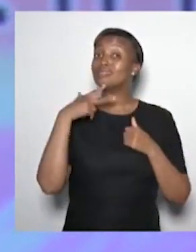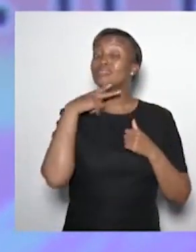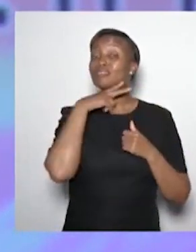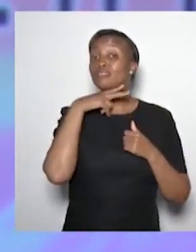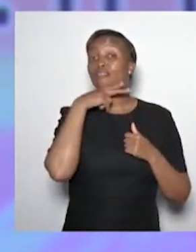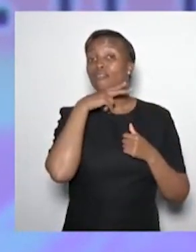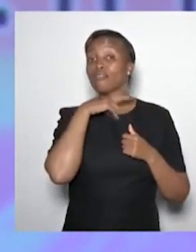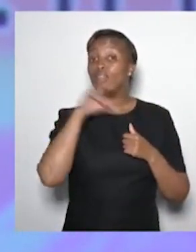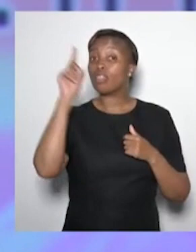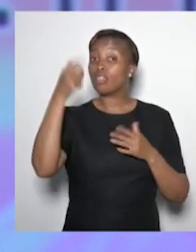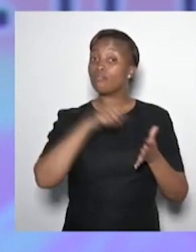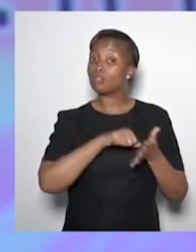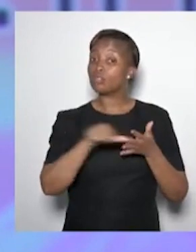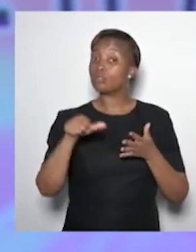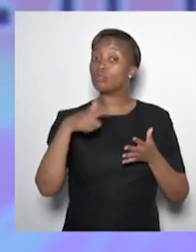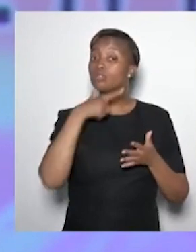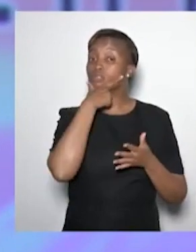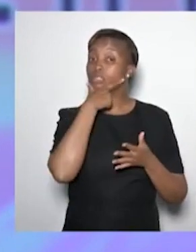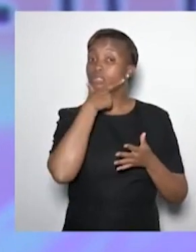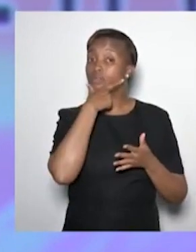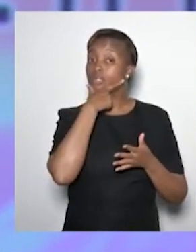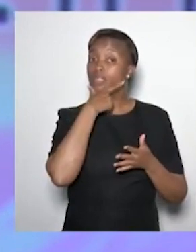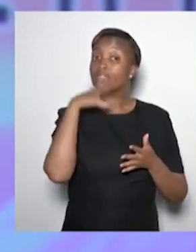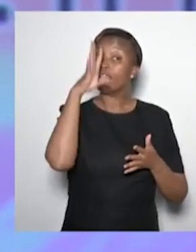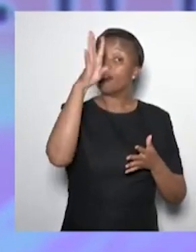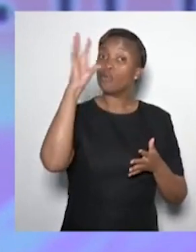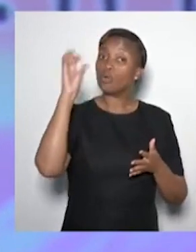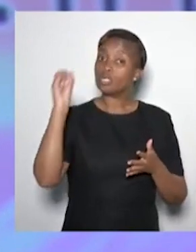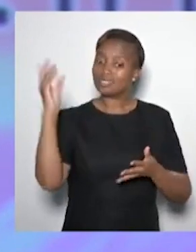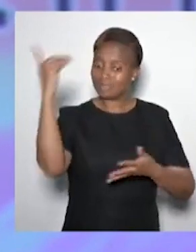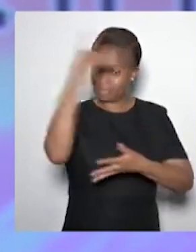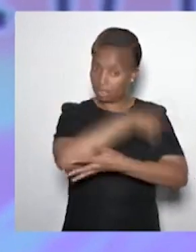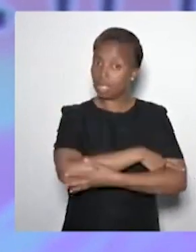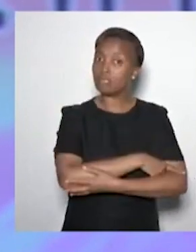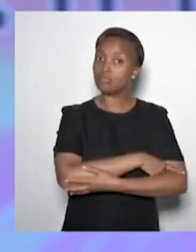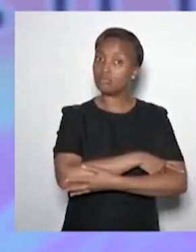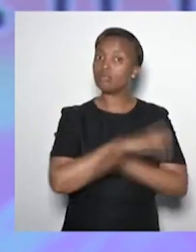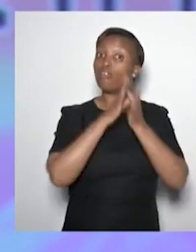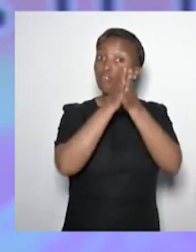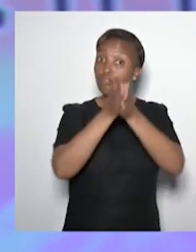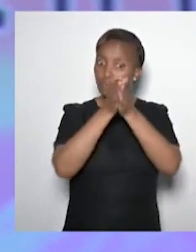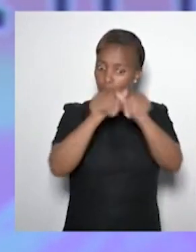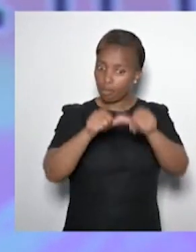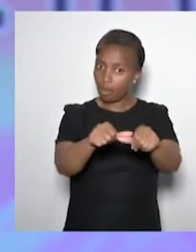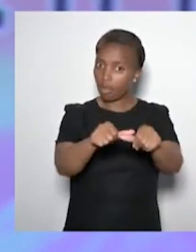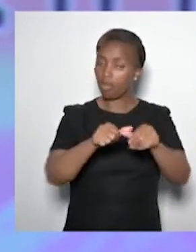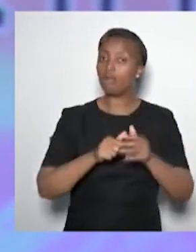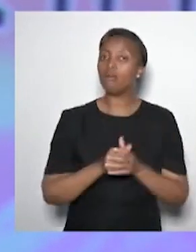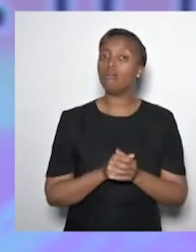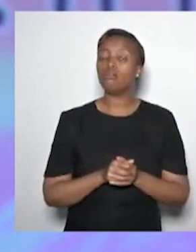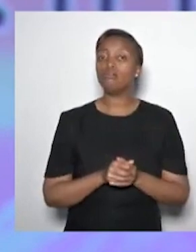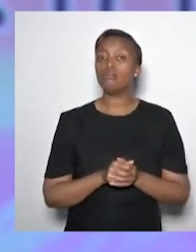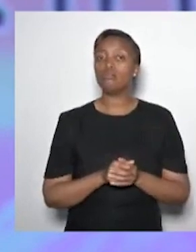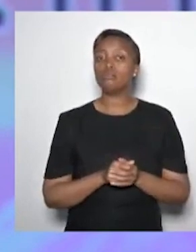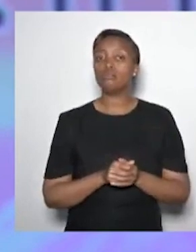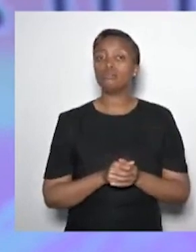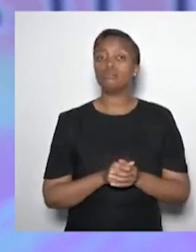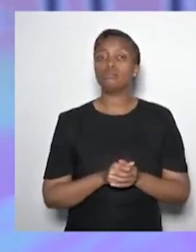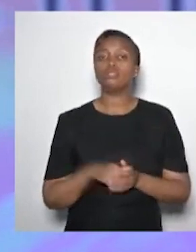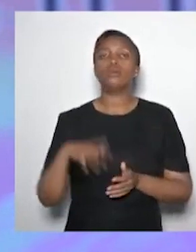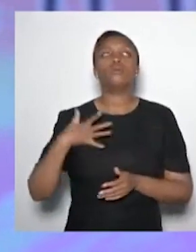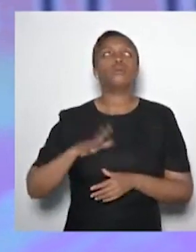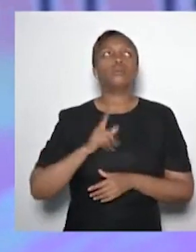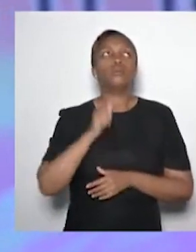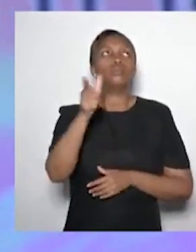first week of December, it's going to be 40 days of prayer, exactly 40 days. Now, I want to tell